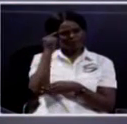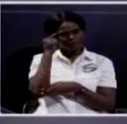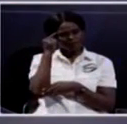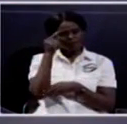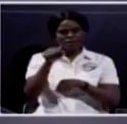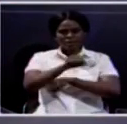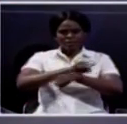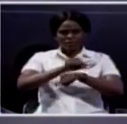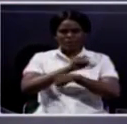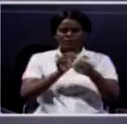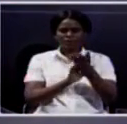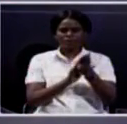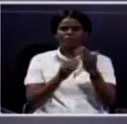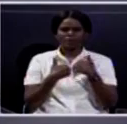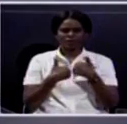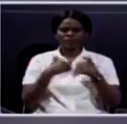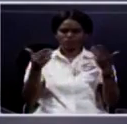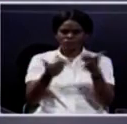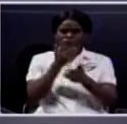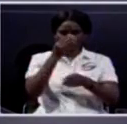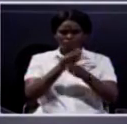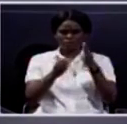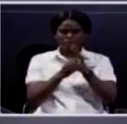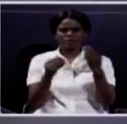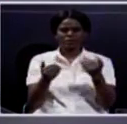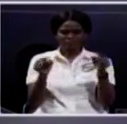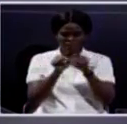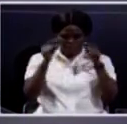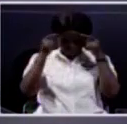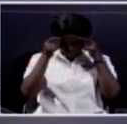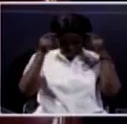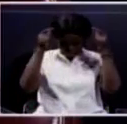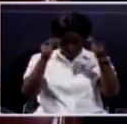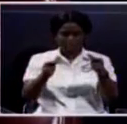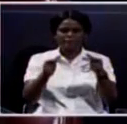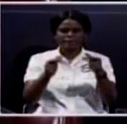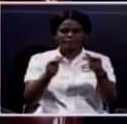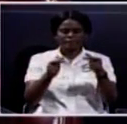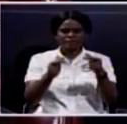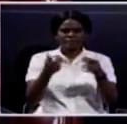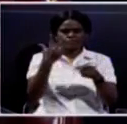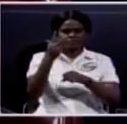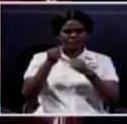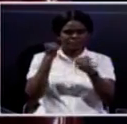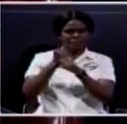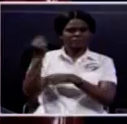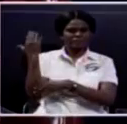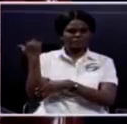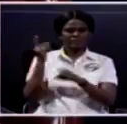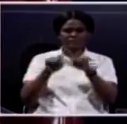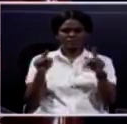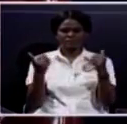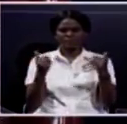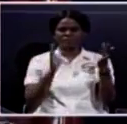is a secondary school which is newly constructed and handed over 3 years ago, but a school,